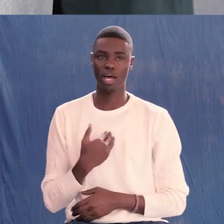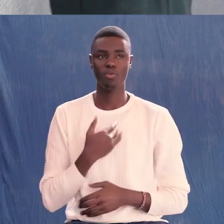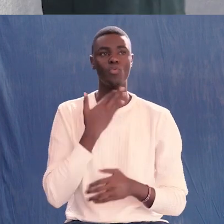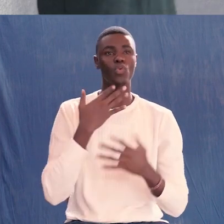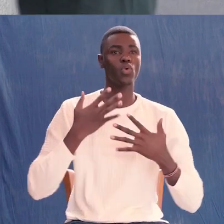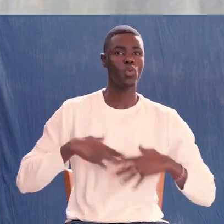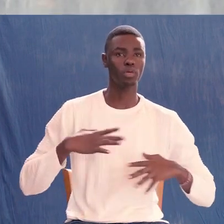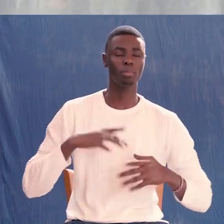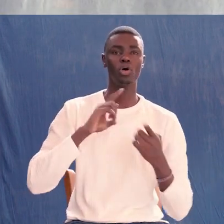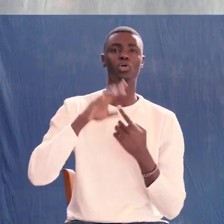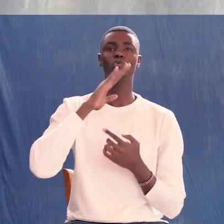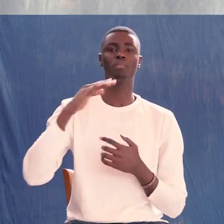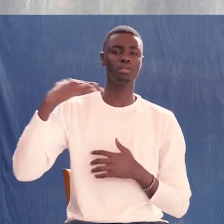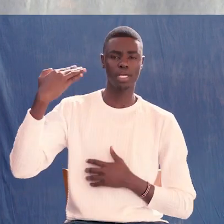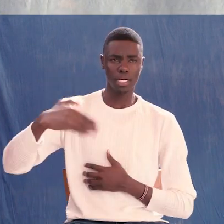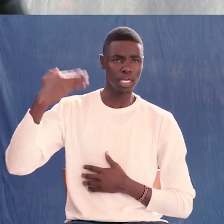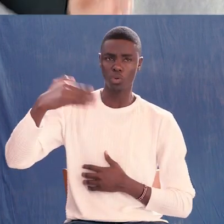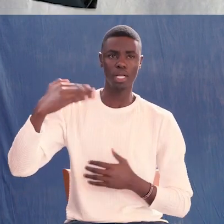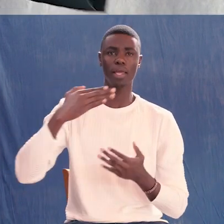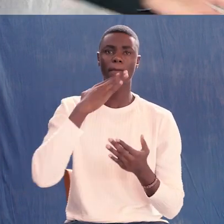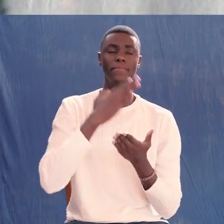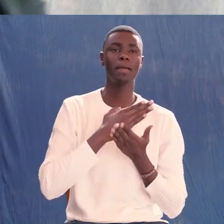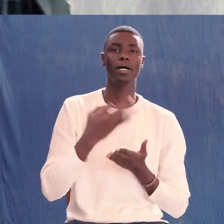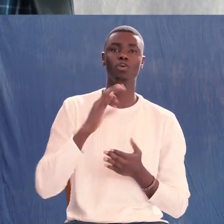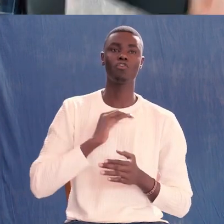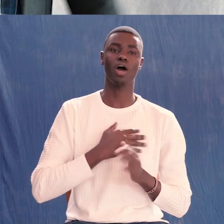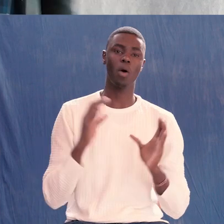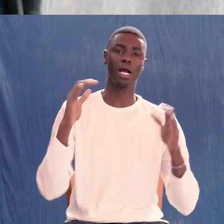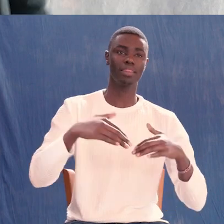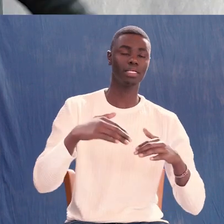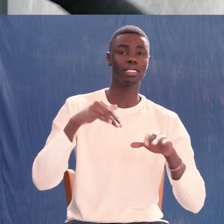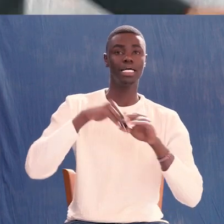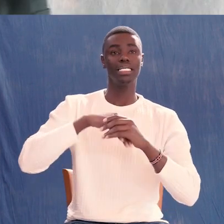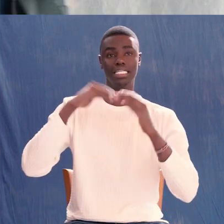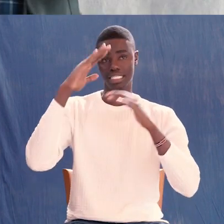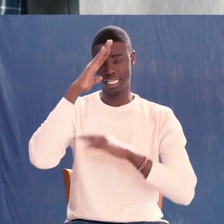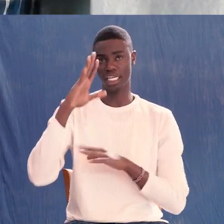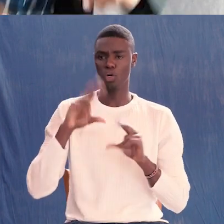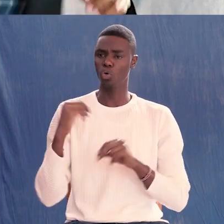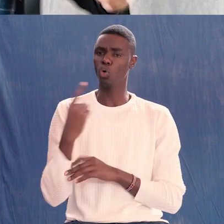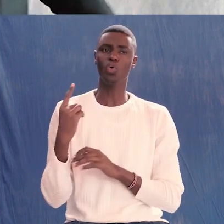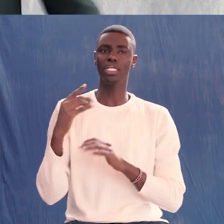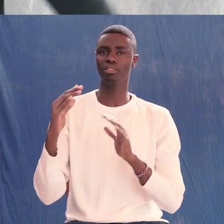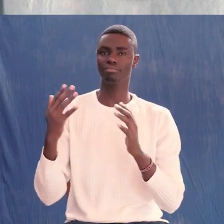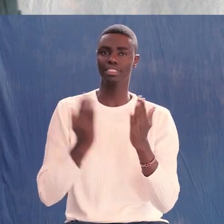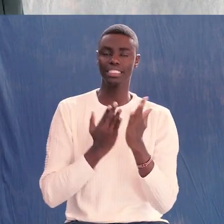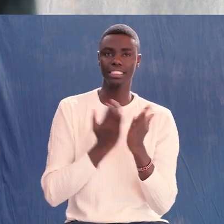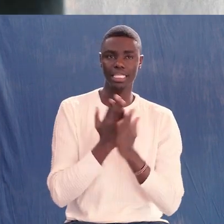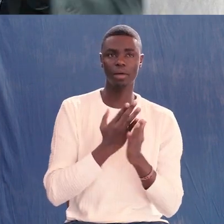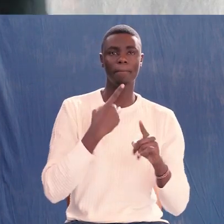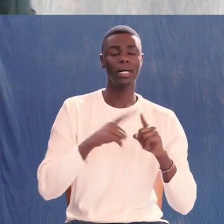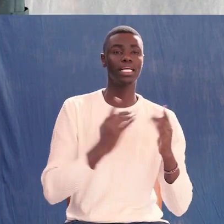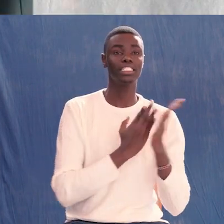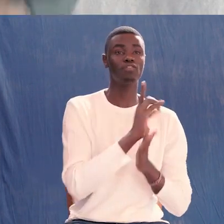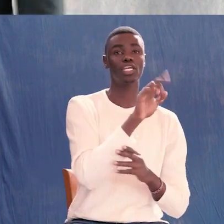people to be regularly being part of our gatherings on a Sunday, not just being part of the gathering, serving in one way as